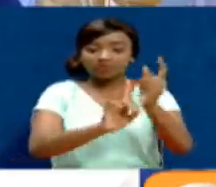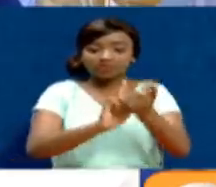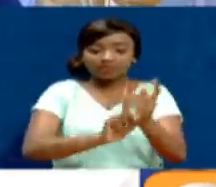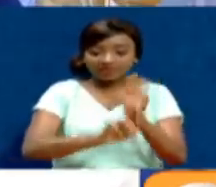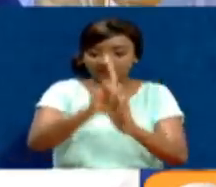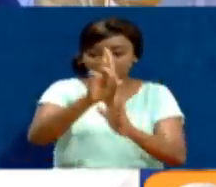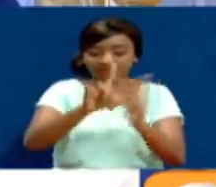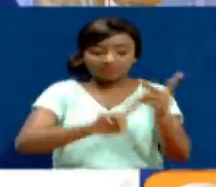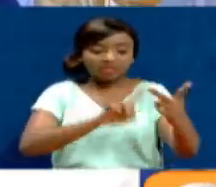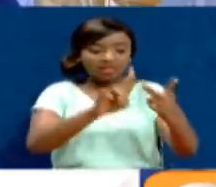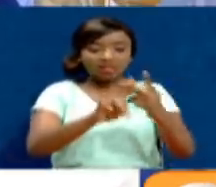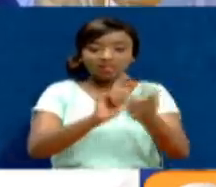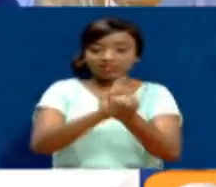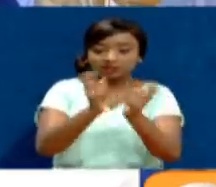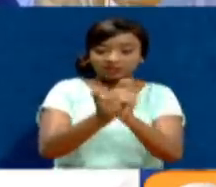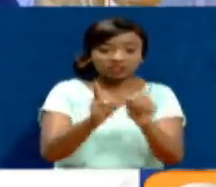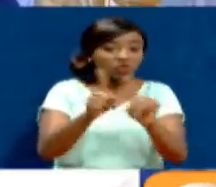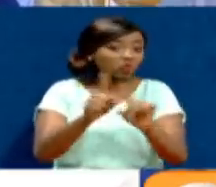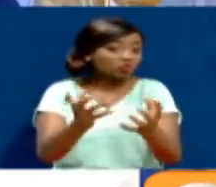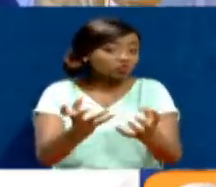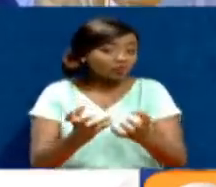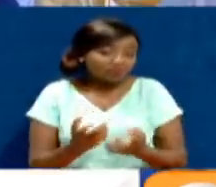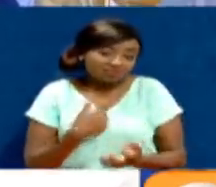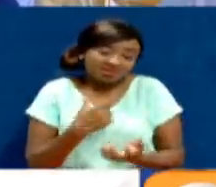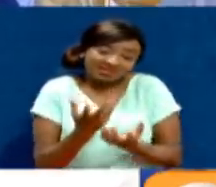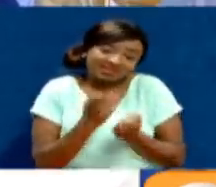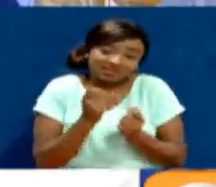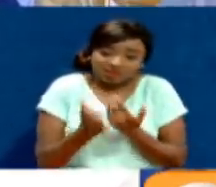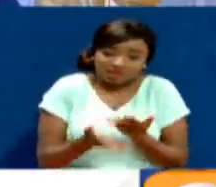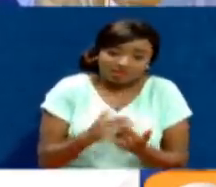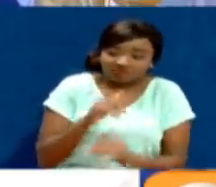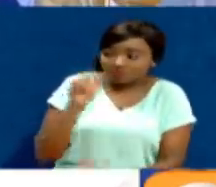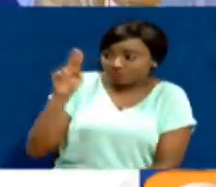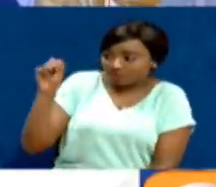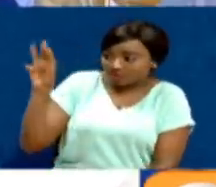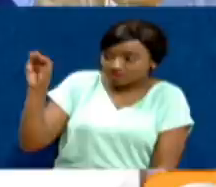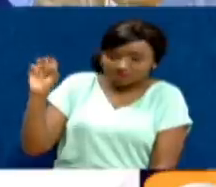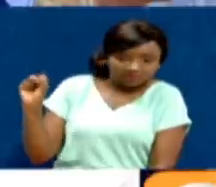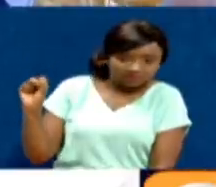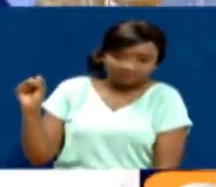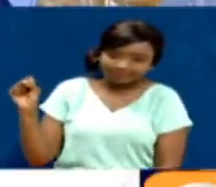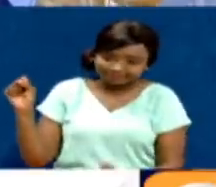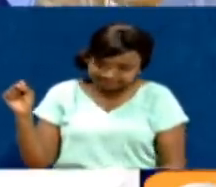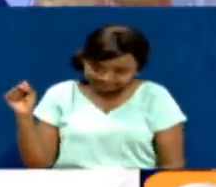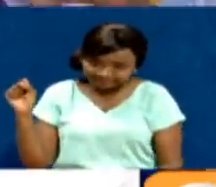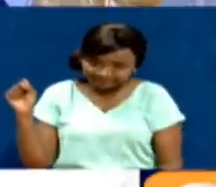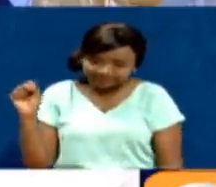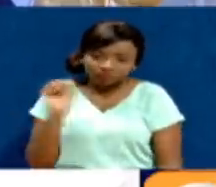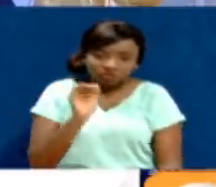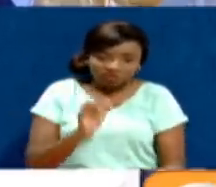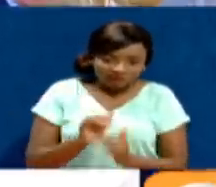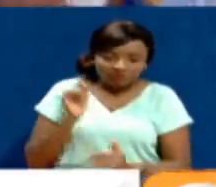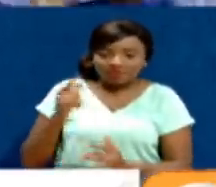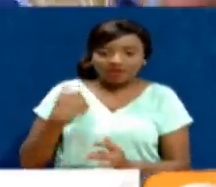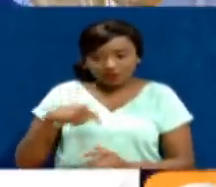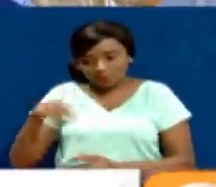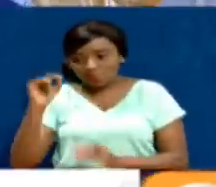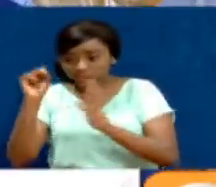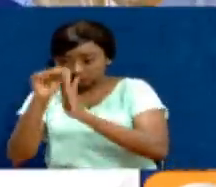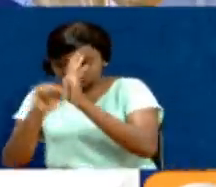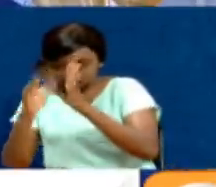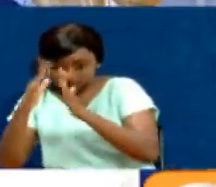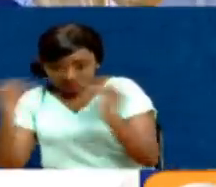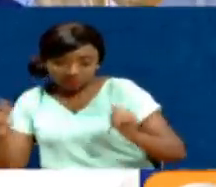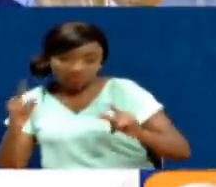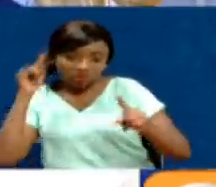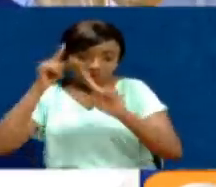Nairobi. And I needed help from the national government. And that is why we went to State House to